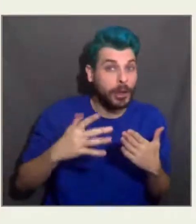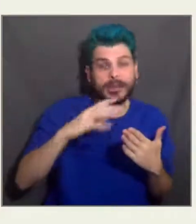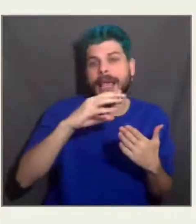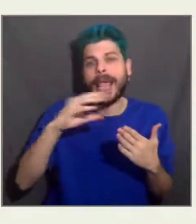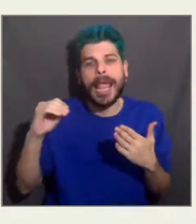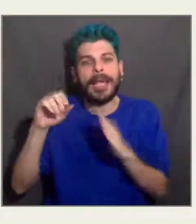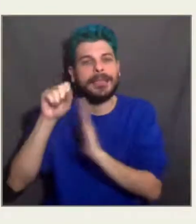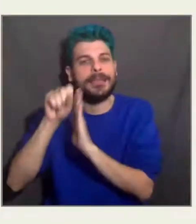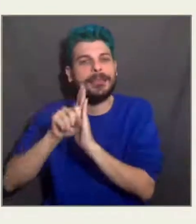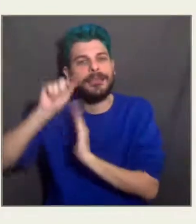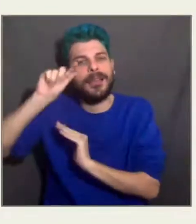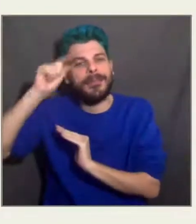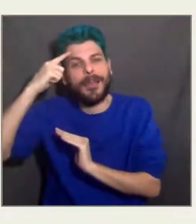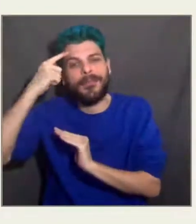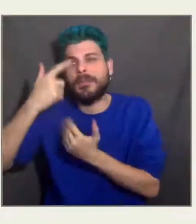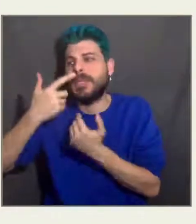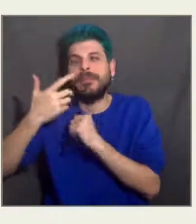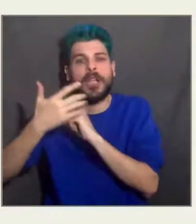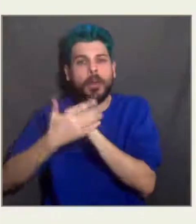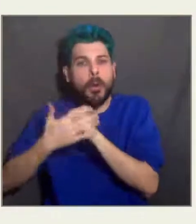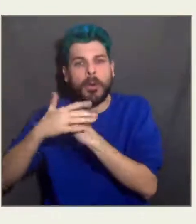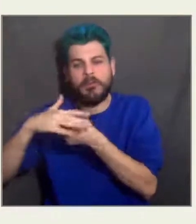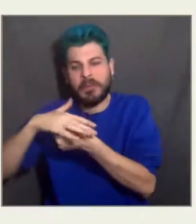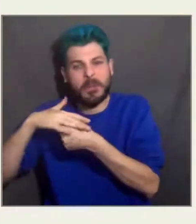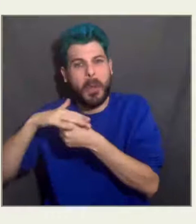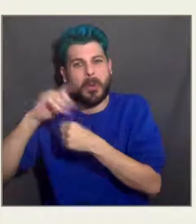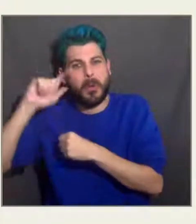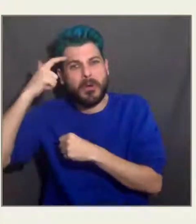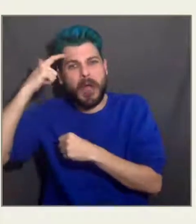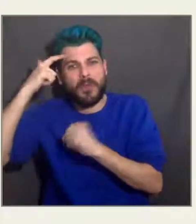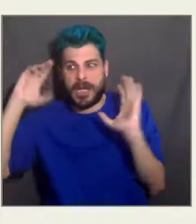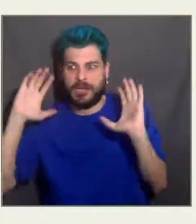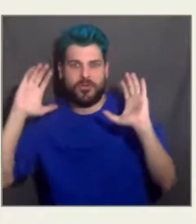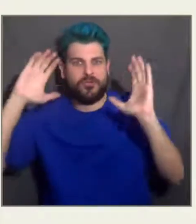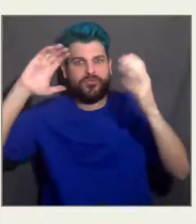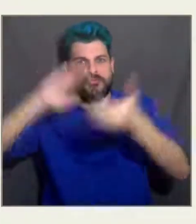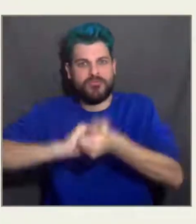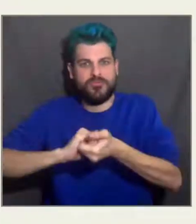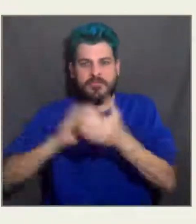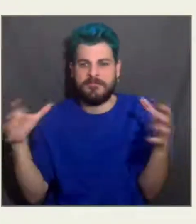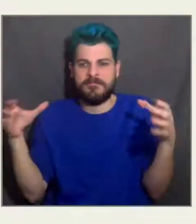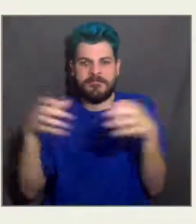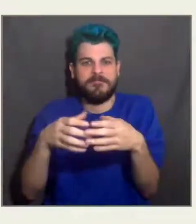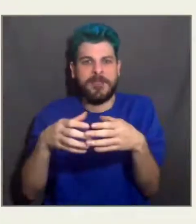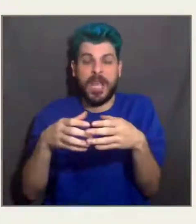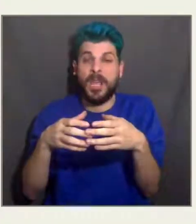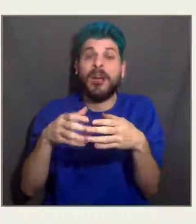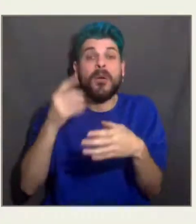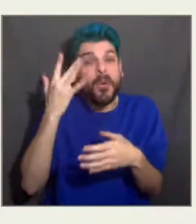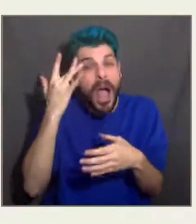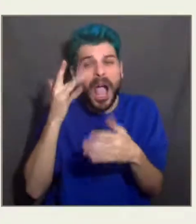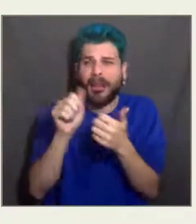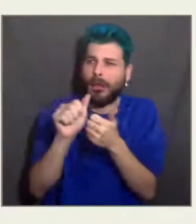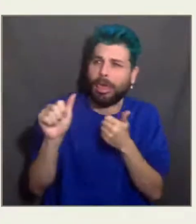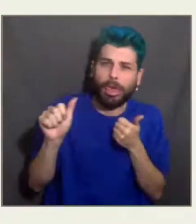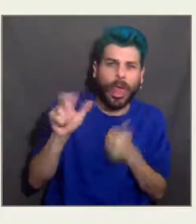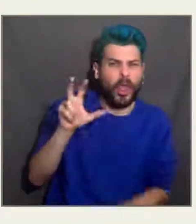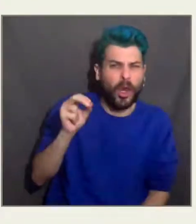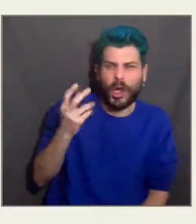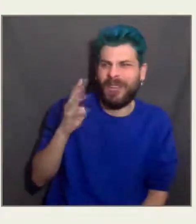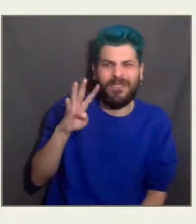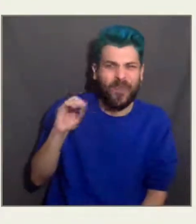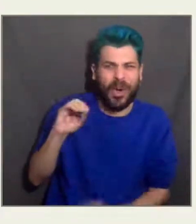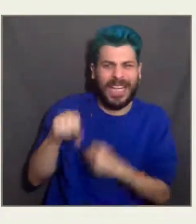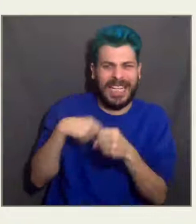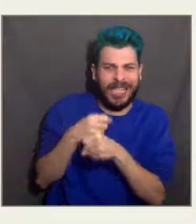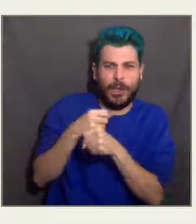the way down to the local level to please come and listen to the 30 to 40 years of requests of removing barriers, the systematic racism